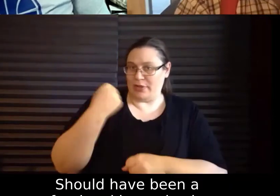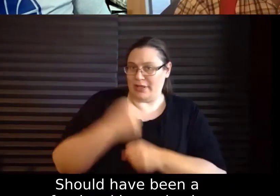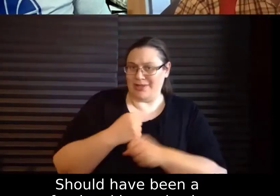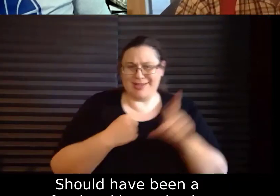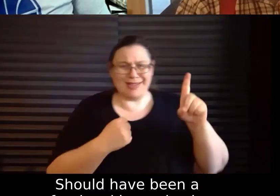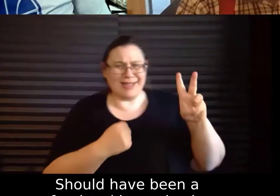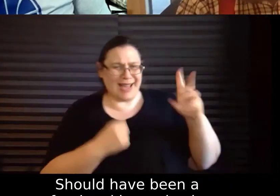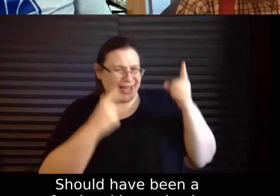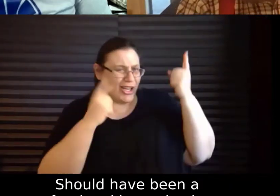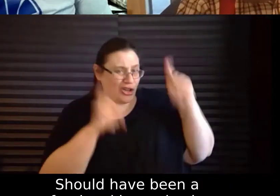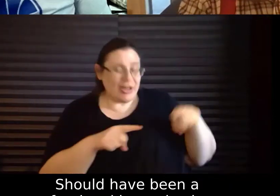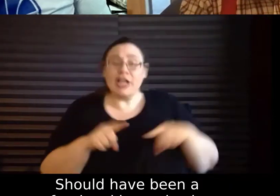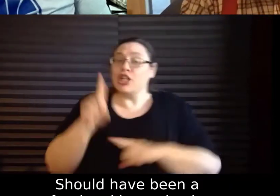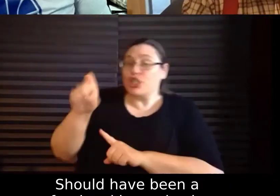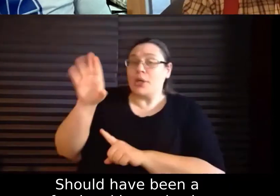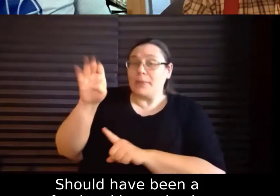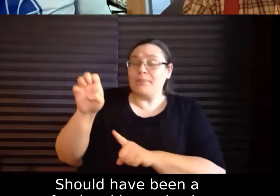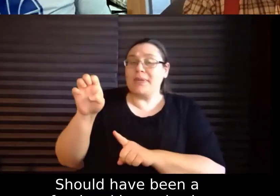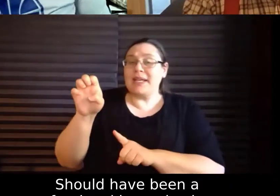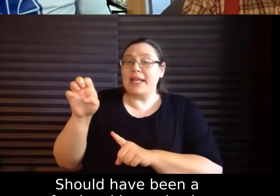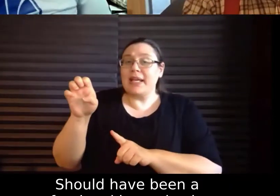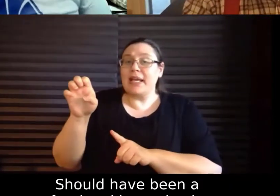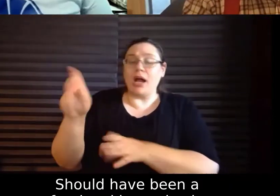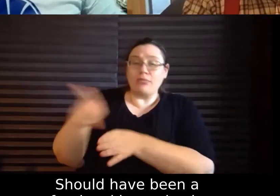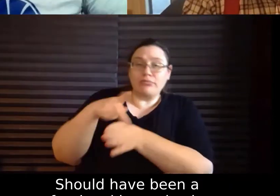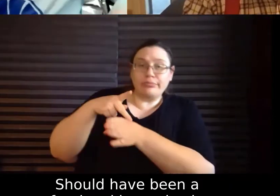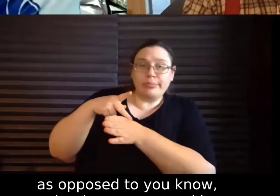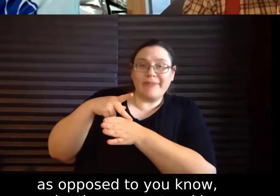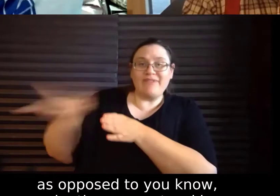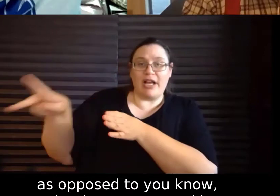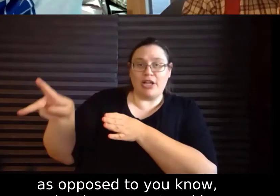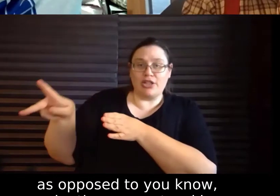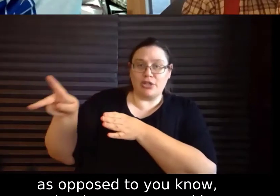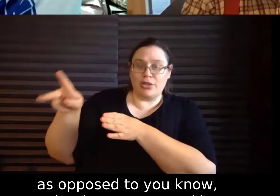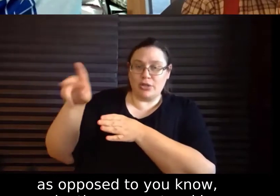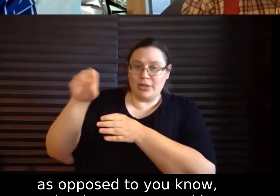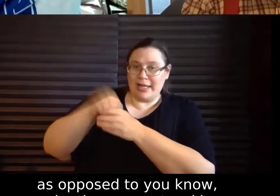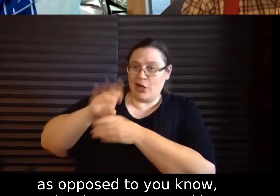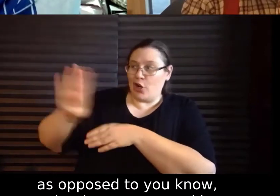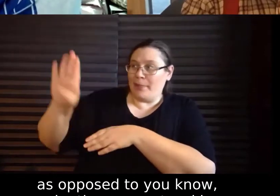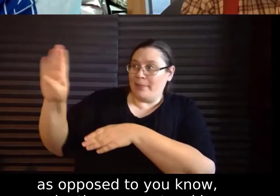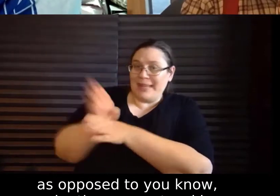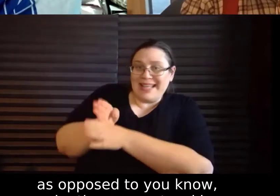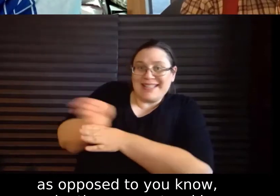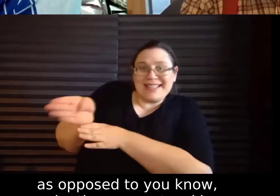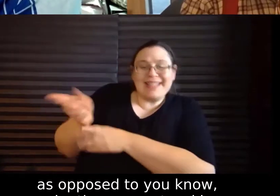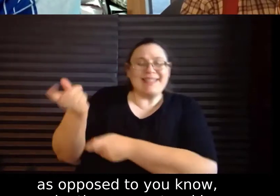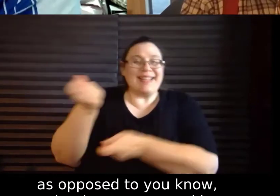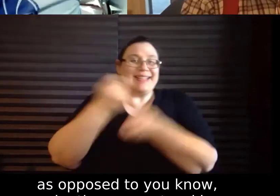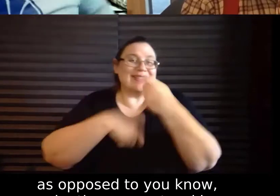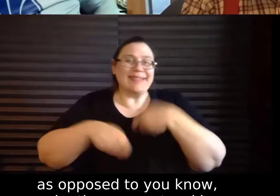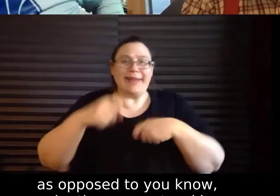It should have been an absolute professional in our business, as opposed to,